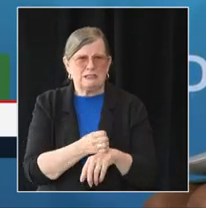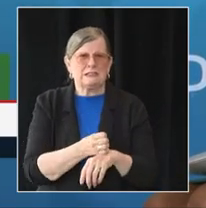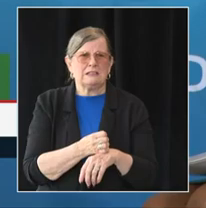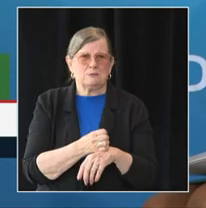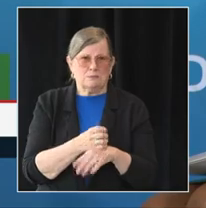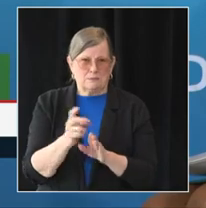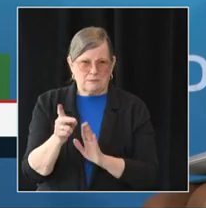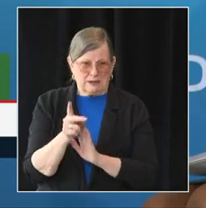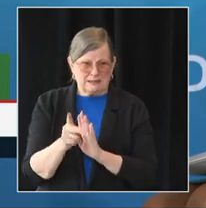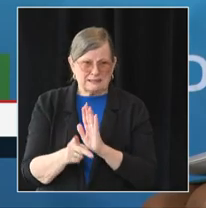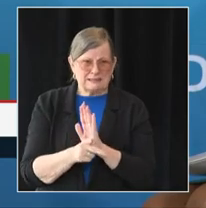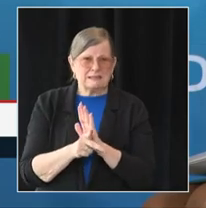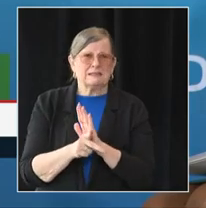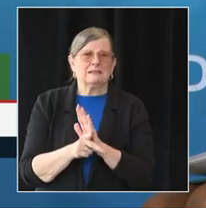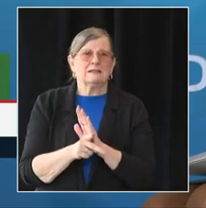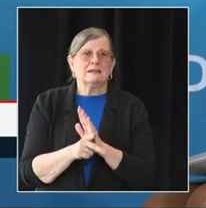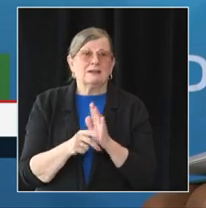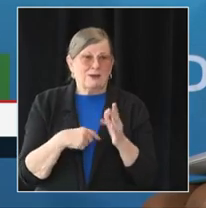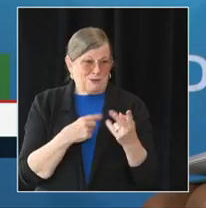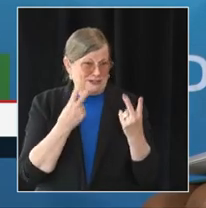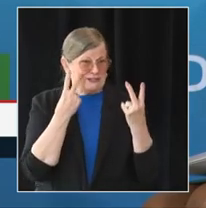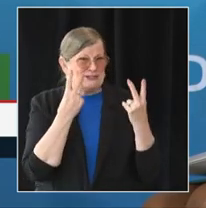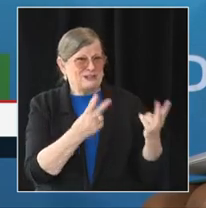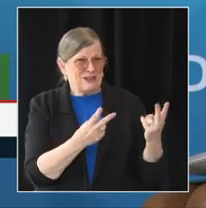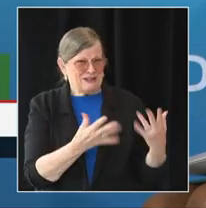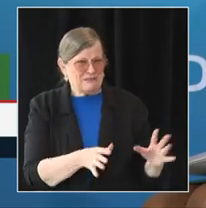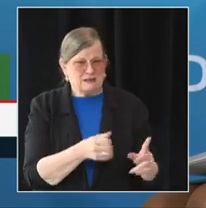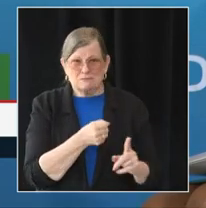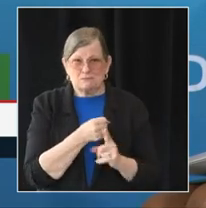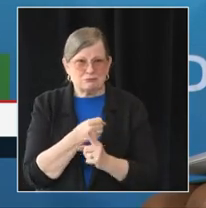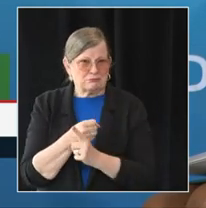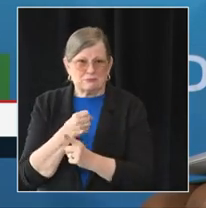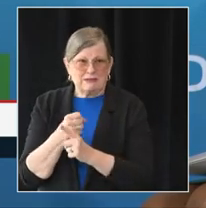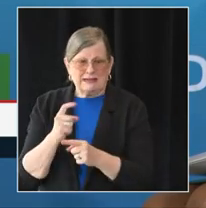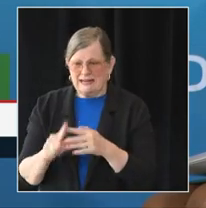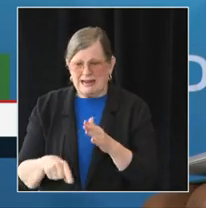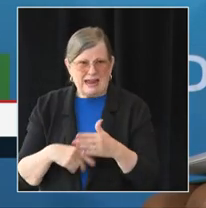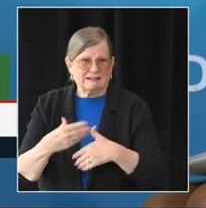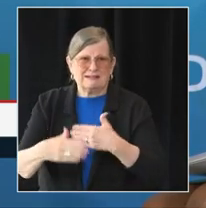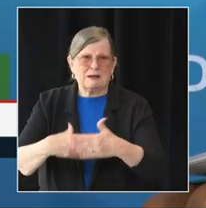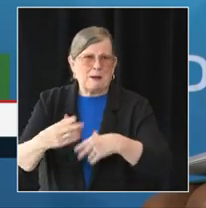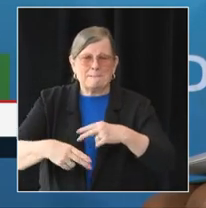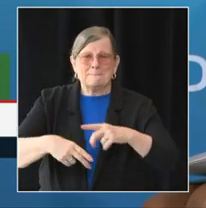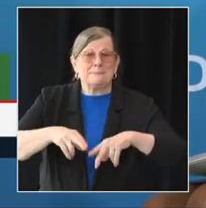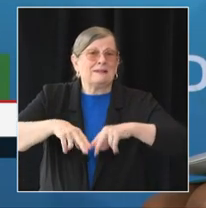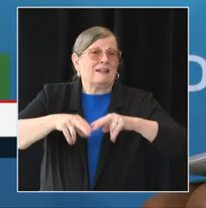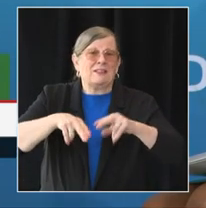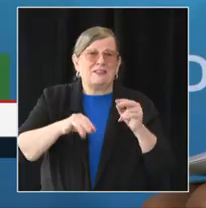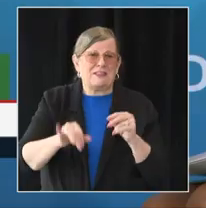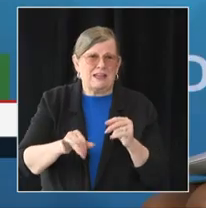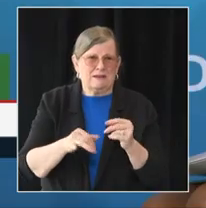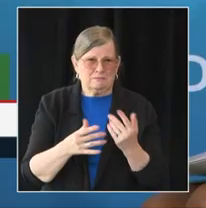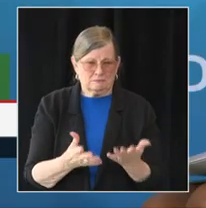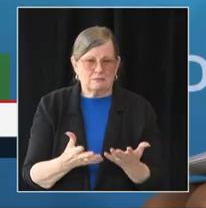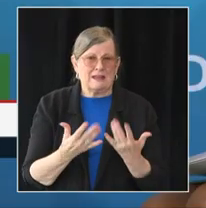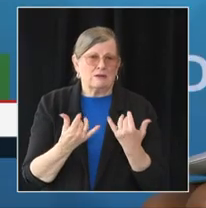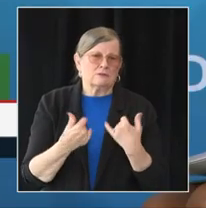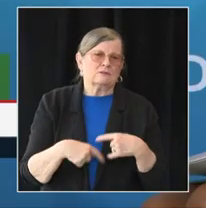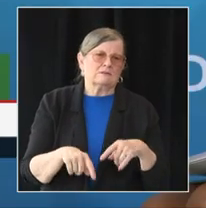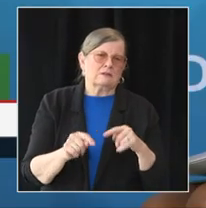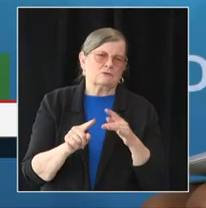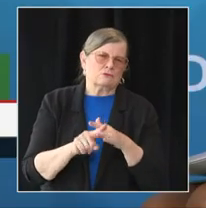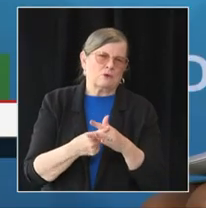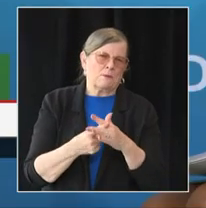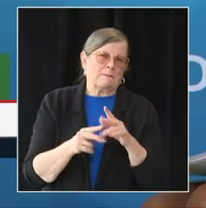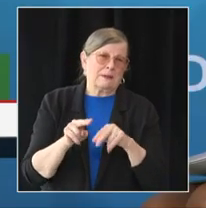So we really listened. We want to work with everybody to send the clear message that we're open for business,